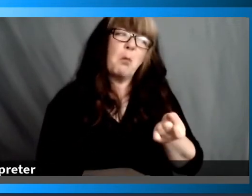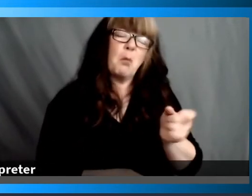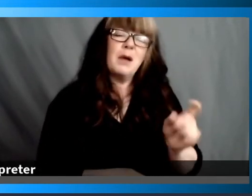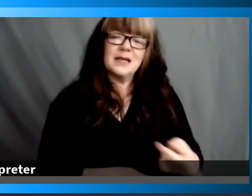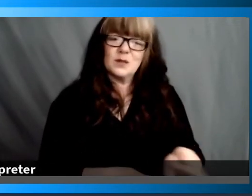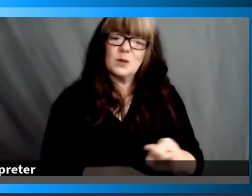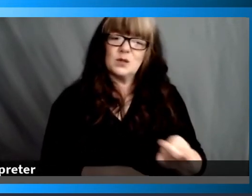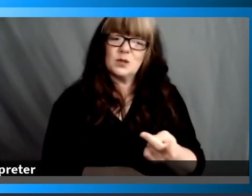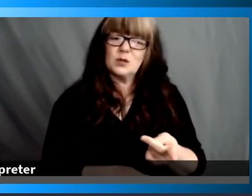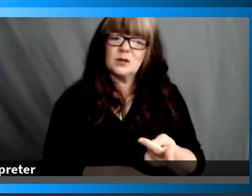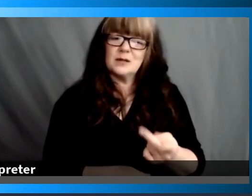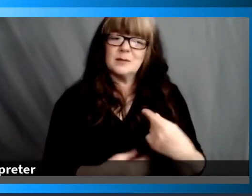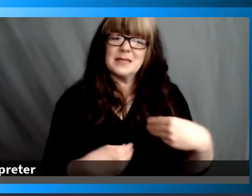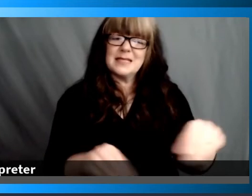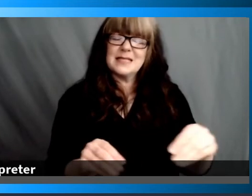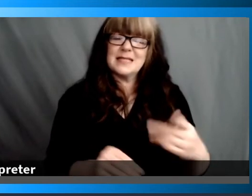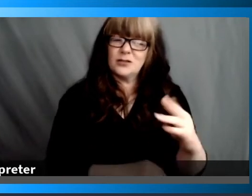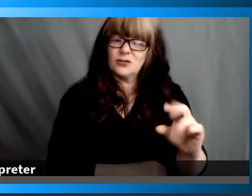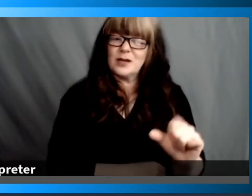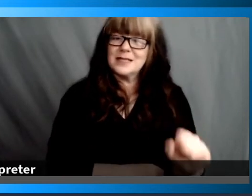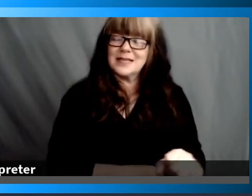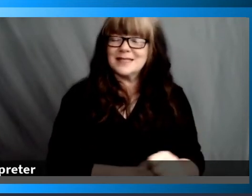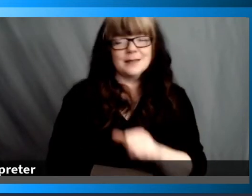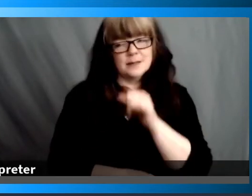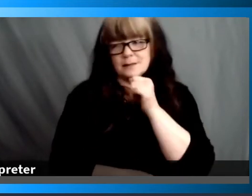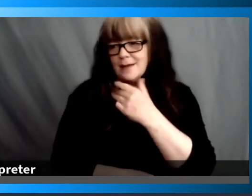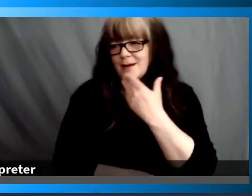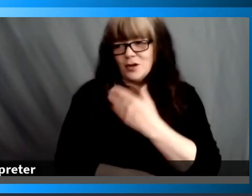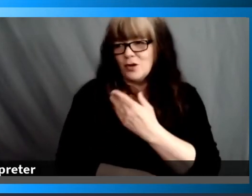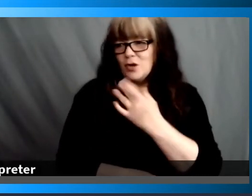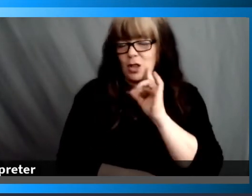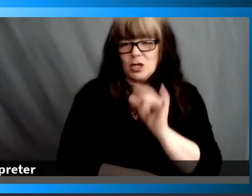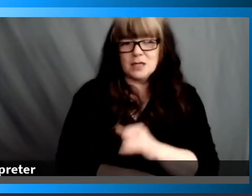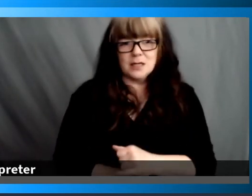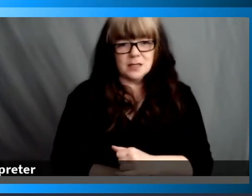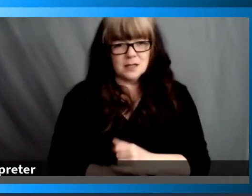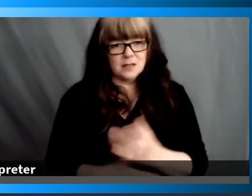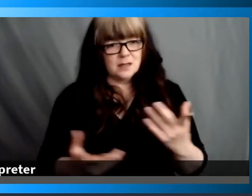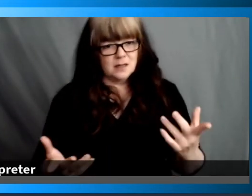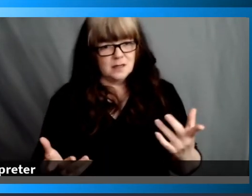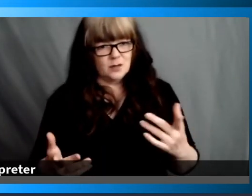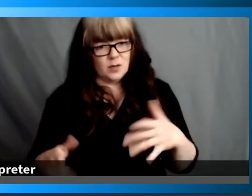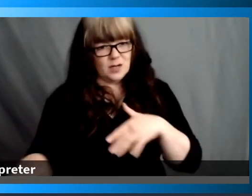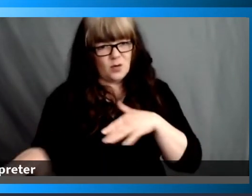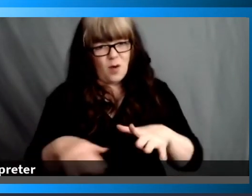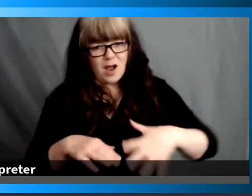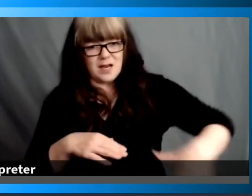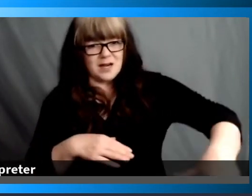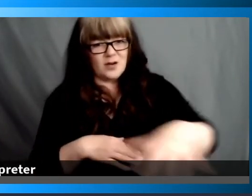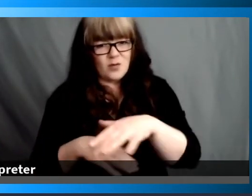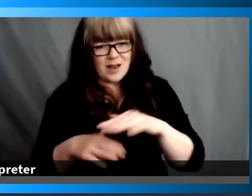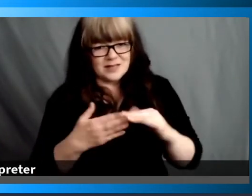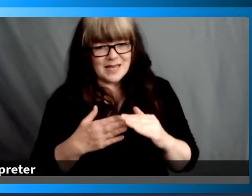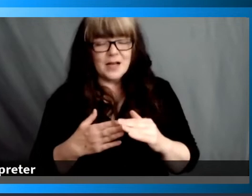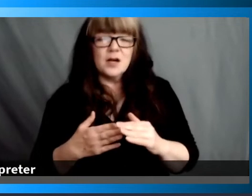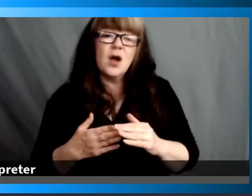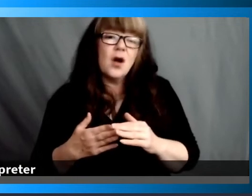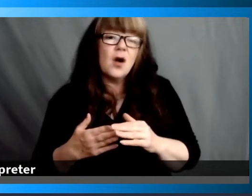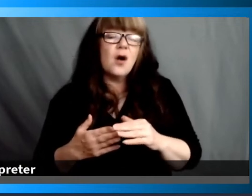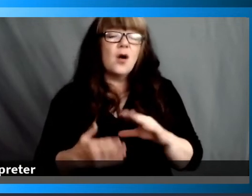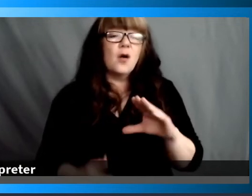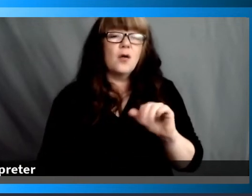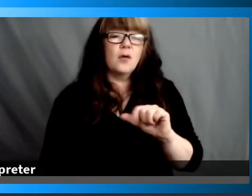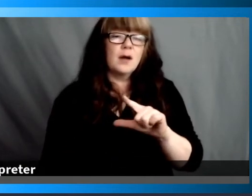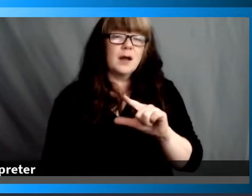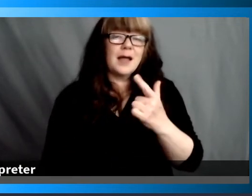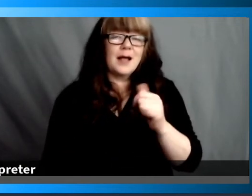It was not a good look. Wait, like strolling around Didsbury looking like you're dealing with we go like, in Calgary and then we just